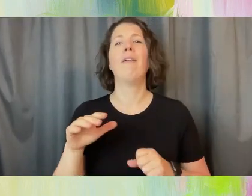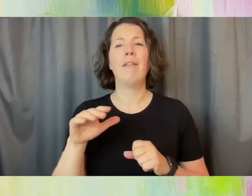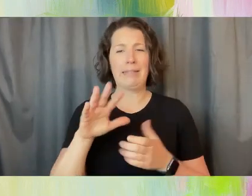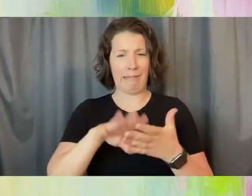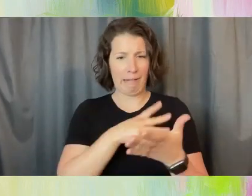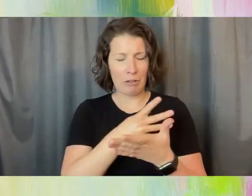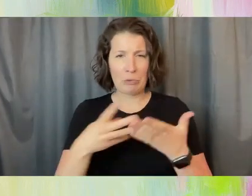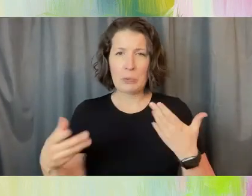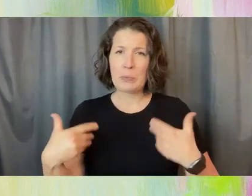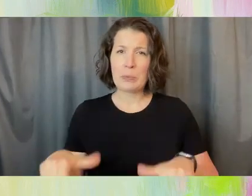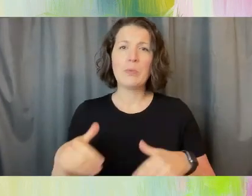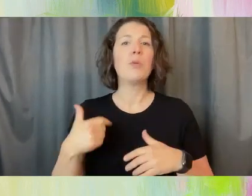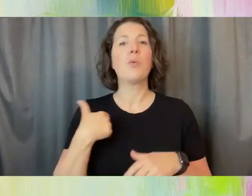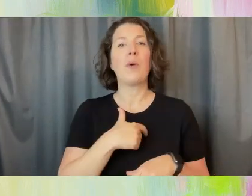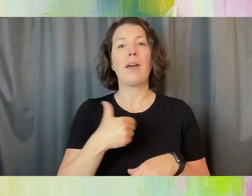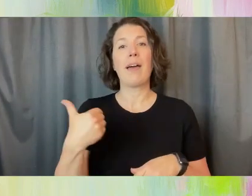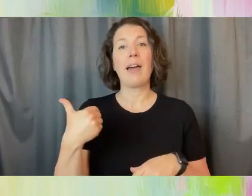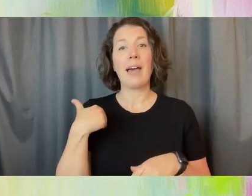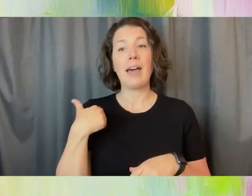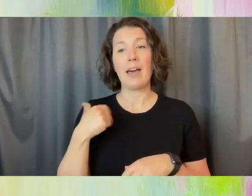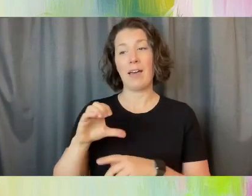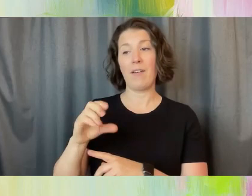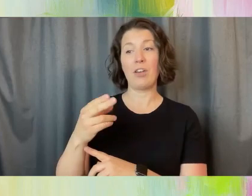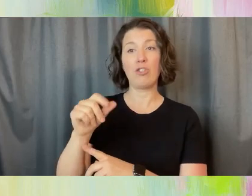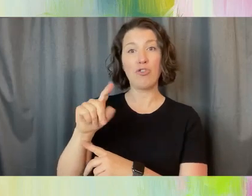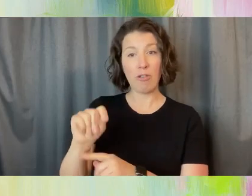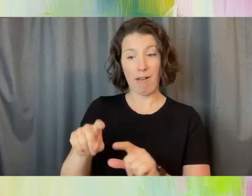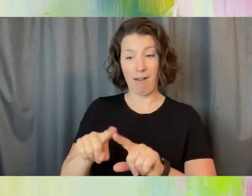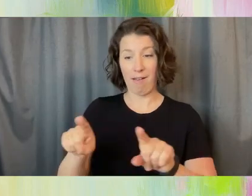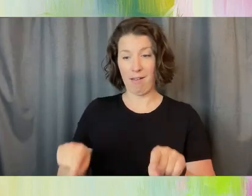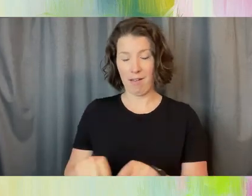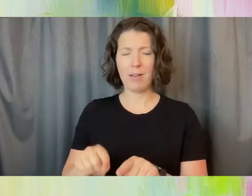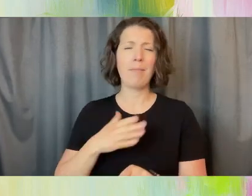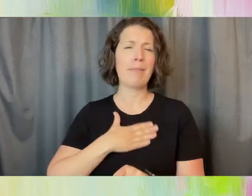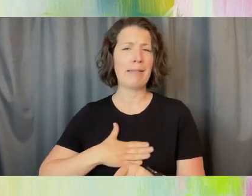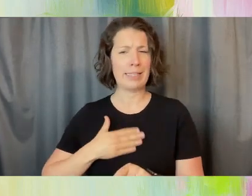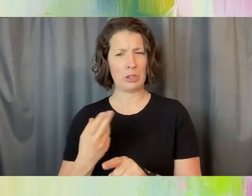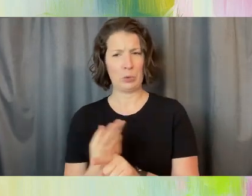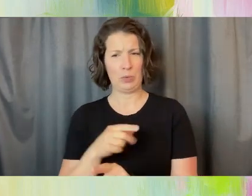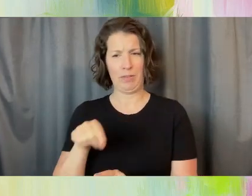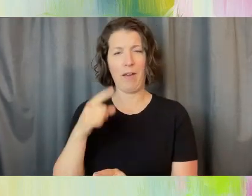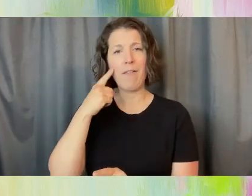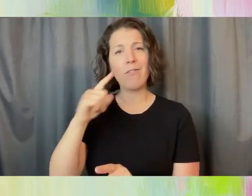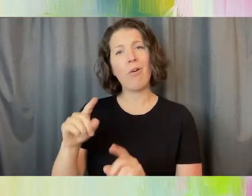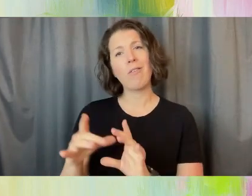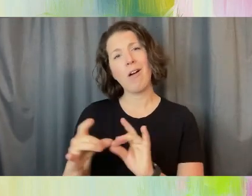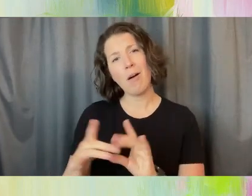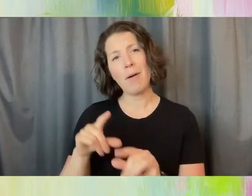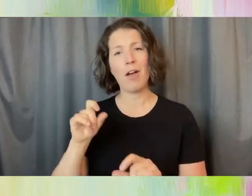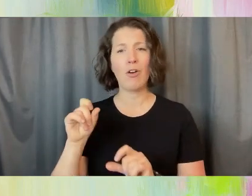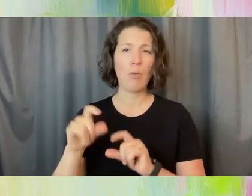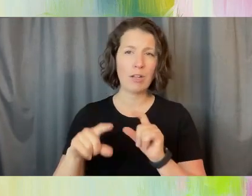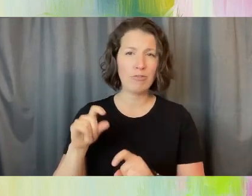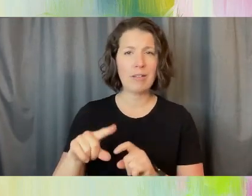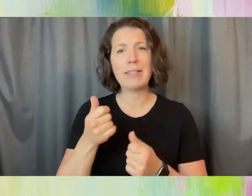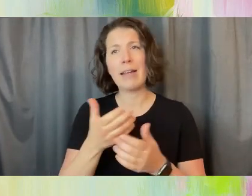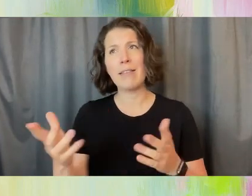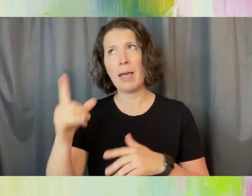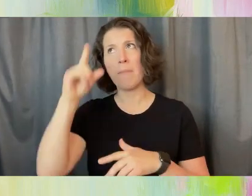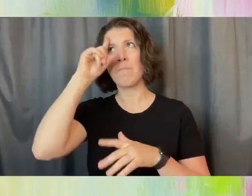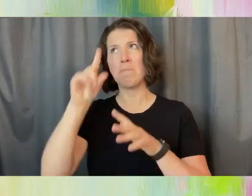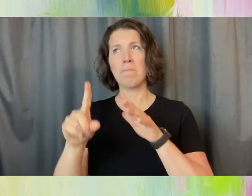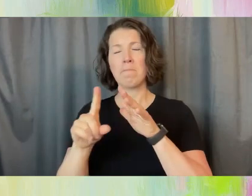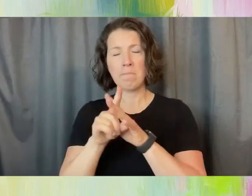a chat, and please comment, please ask questions, please say anything that's on your mind and offer insights during